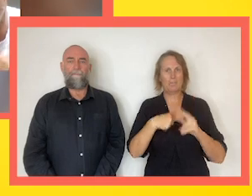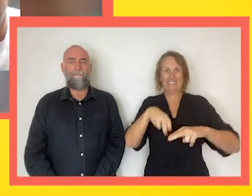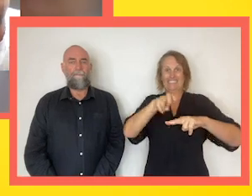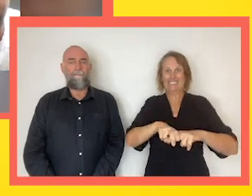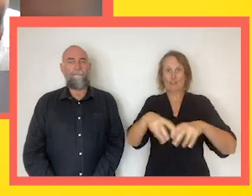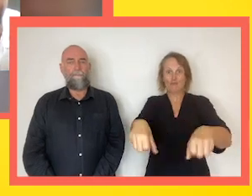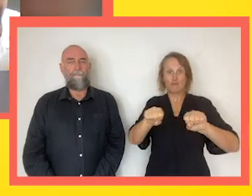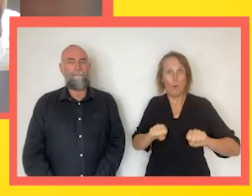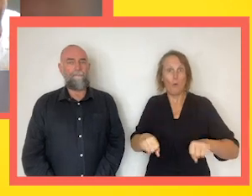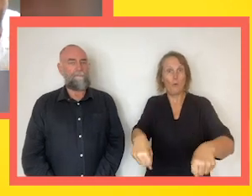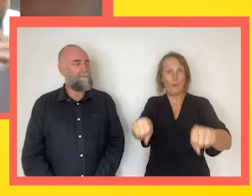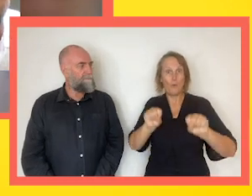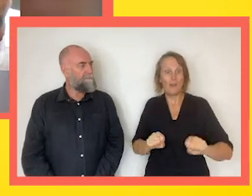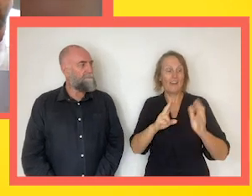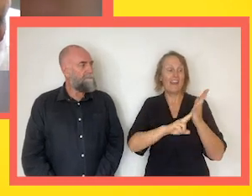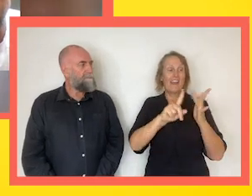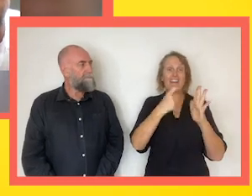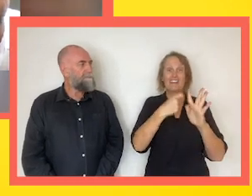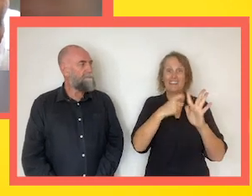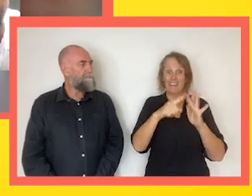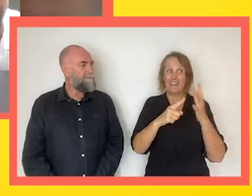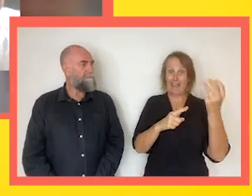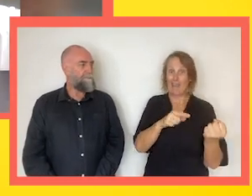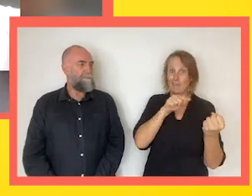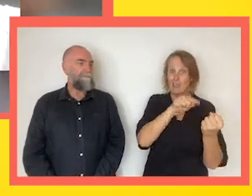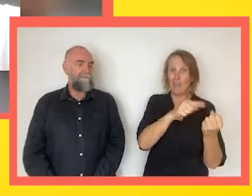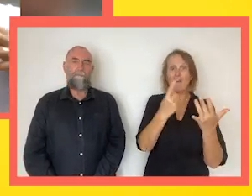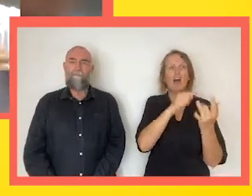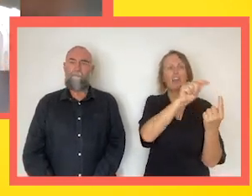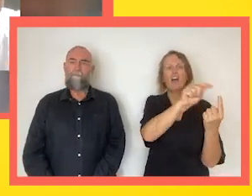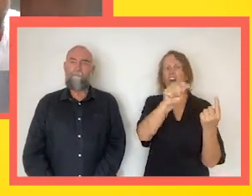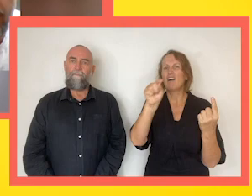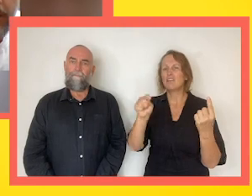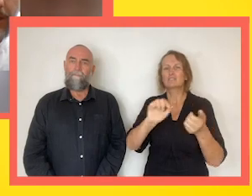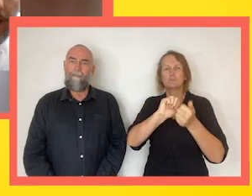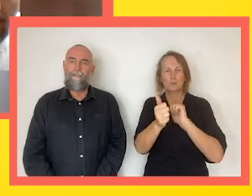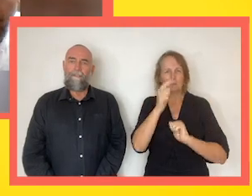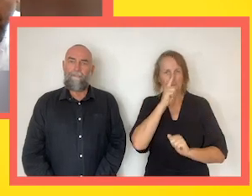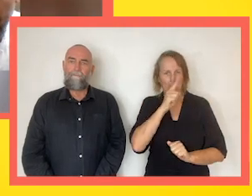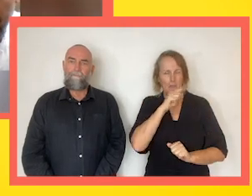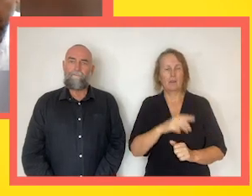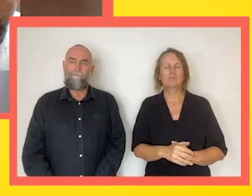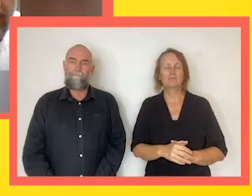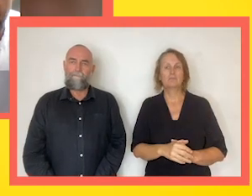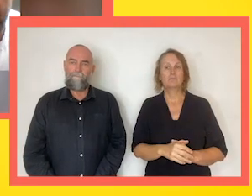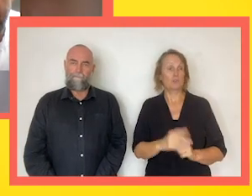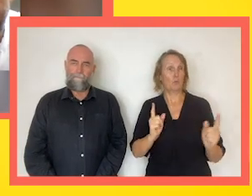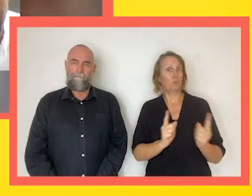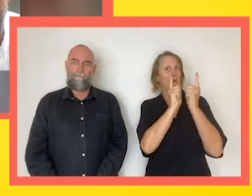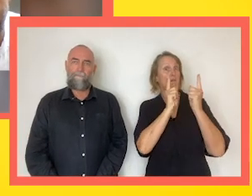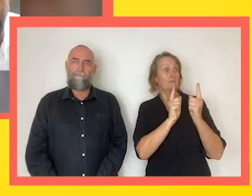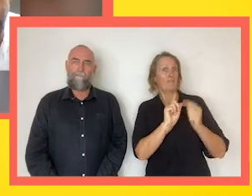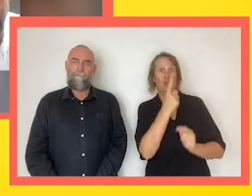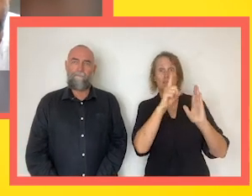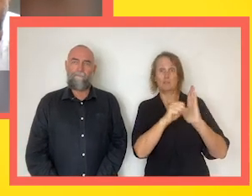boat. Nikki was there as well. There was a bunch of athletes that sort of followed the cycle through. So we met